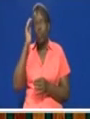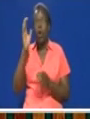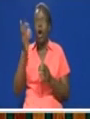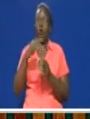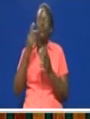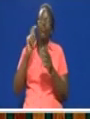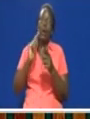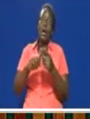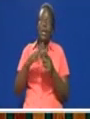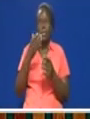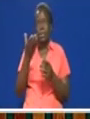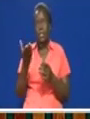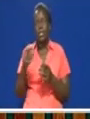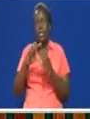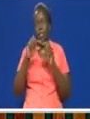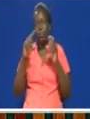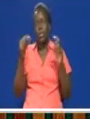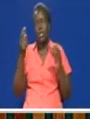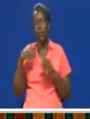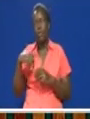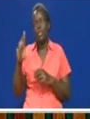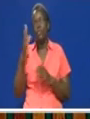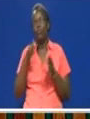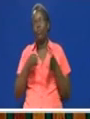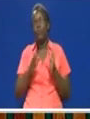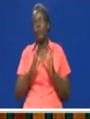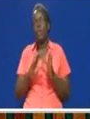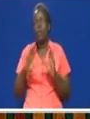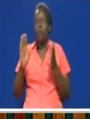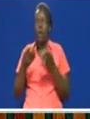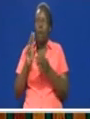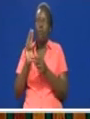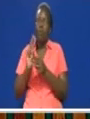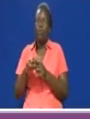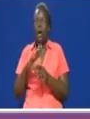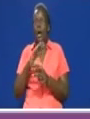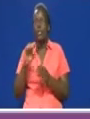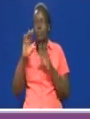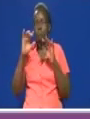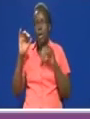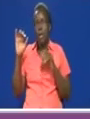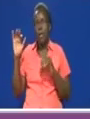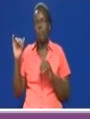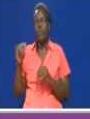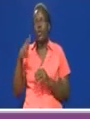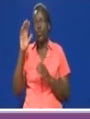expressions to statements in the correct manner. We have vocabulary and spelling. You should